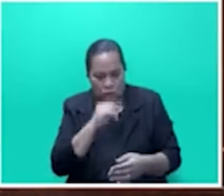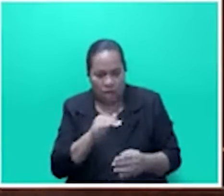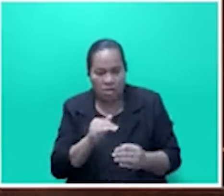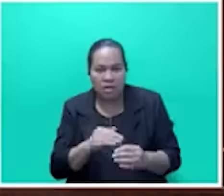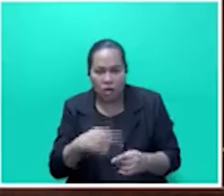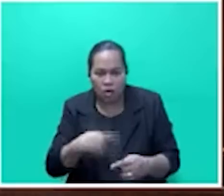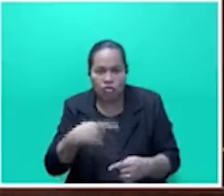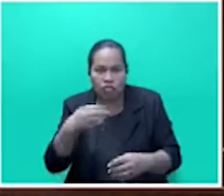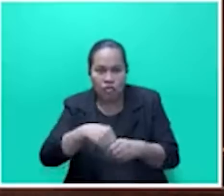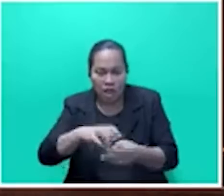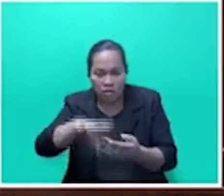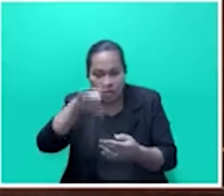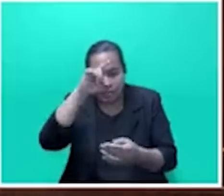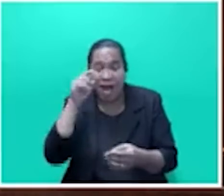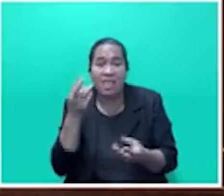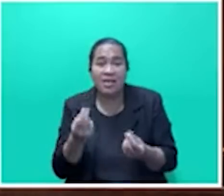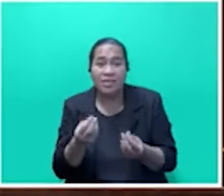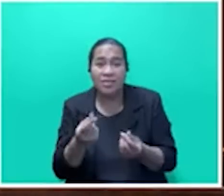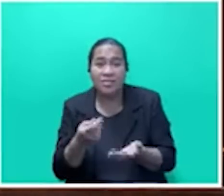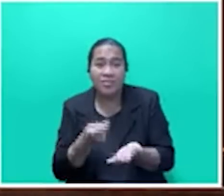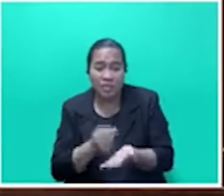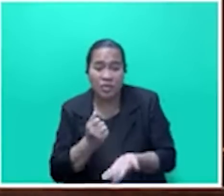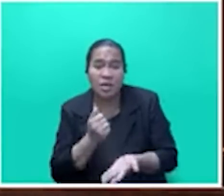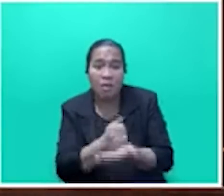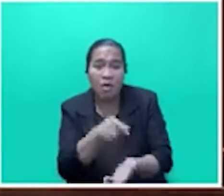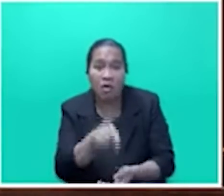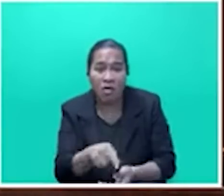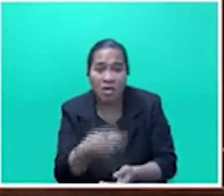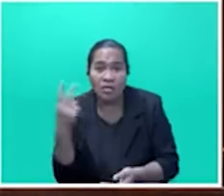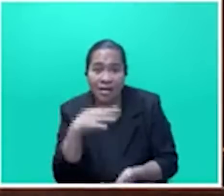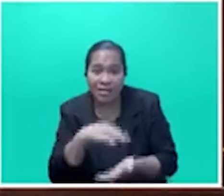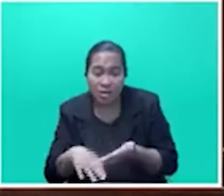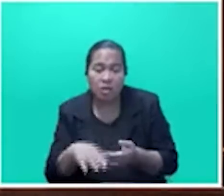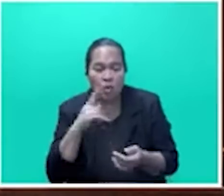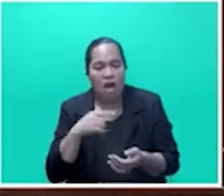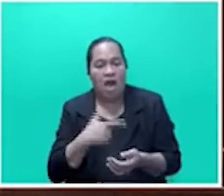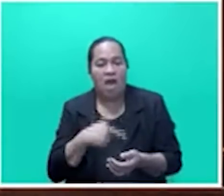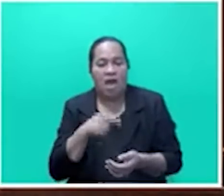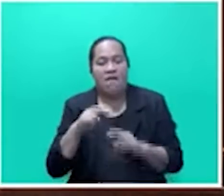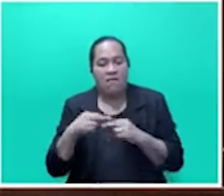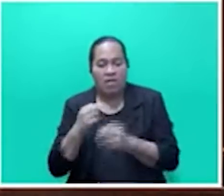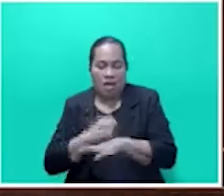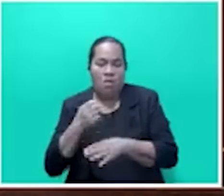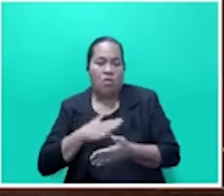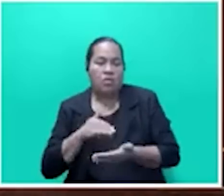The recent back-to-school support program underscored the government's commitment to helping families with education costs.